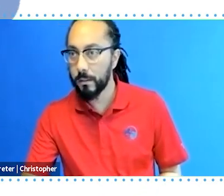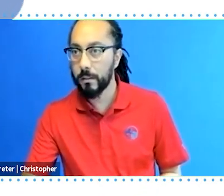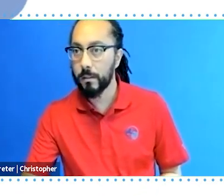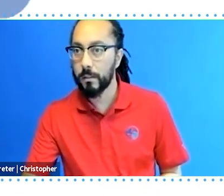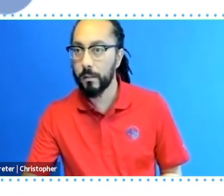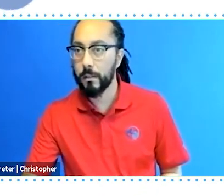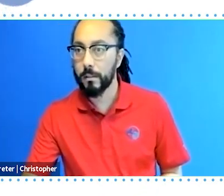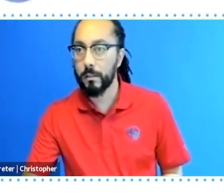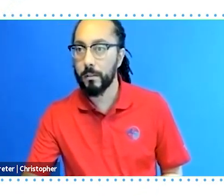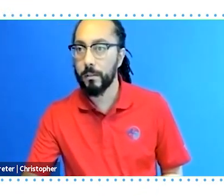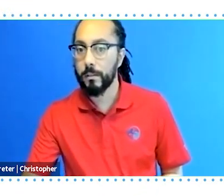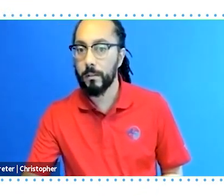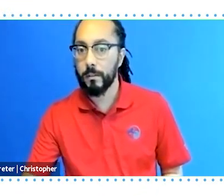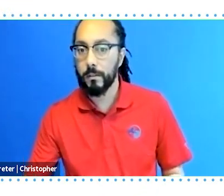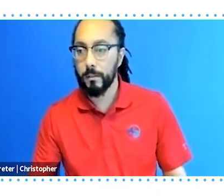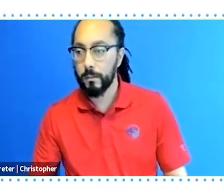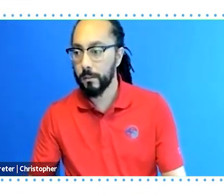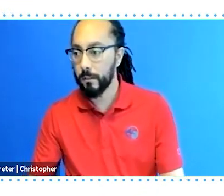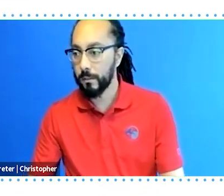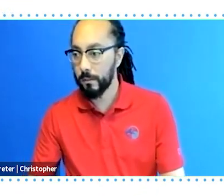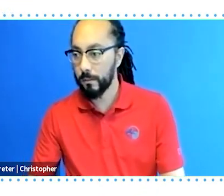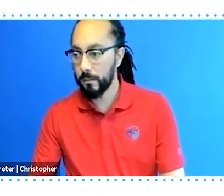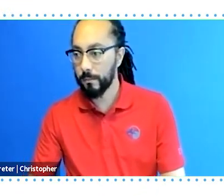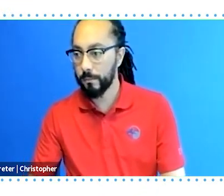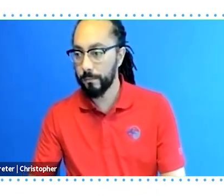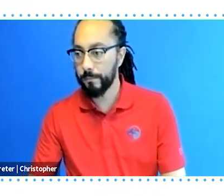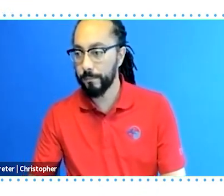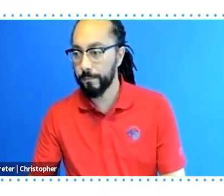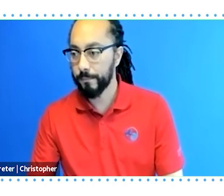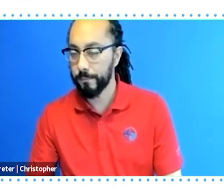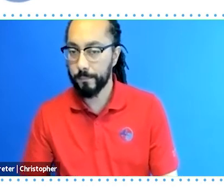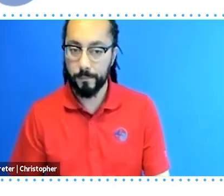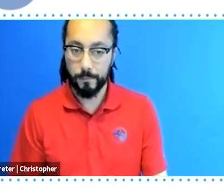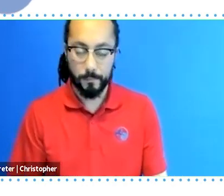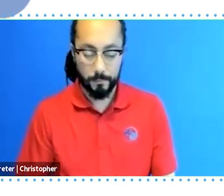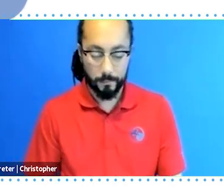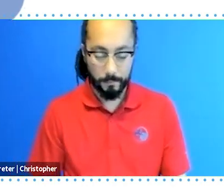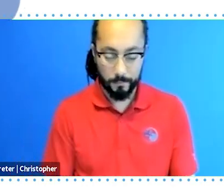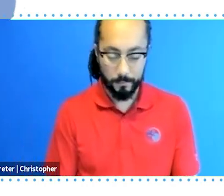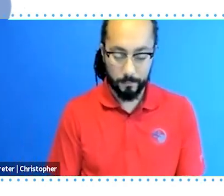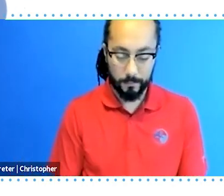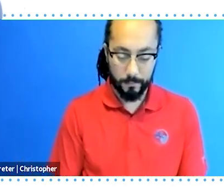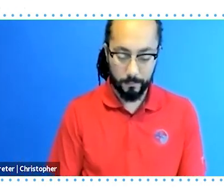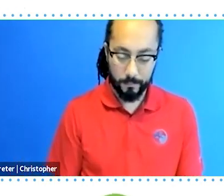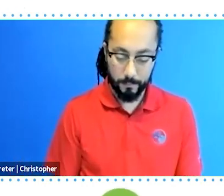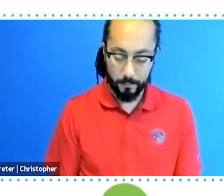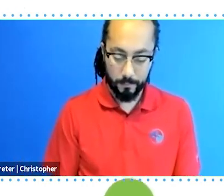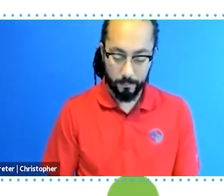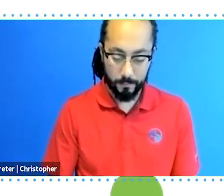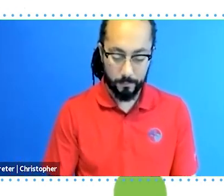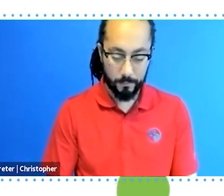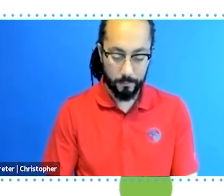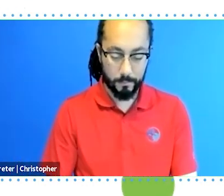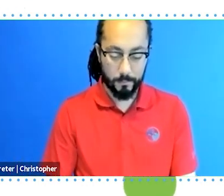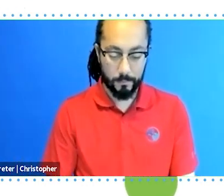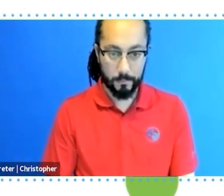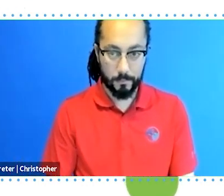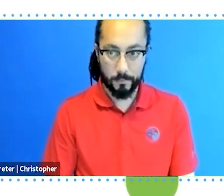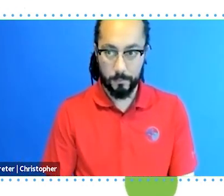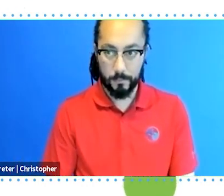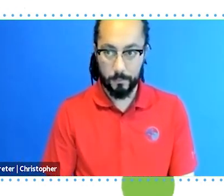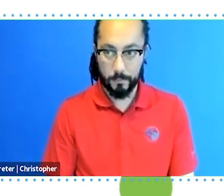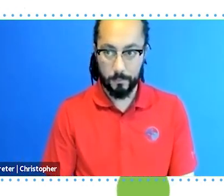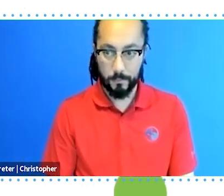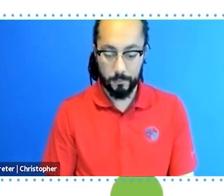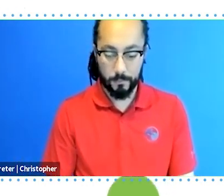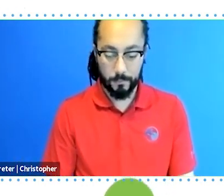microphone. Please do fill out the questions if you can in the Menti, for those of you who are still with us.